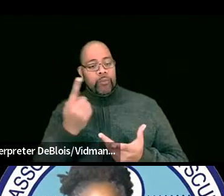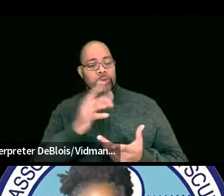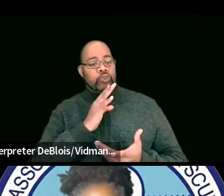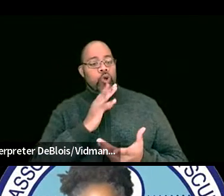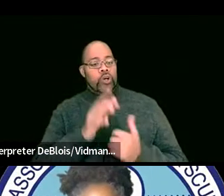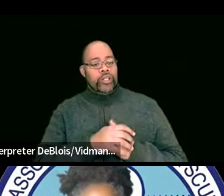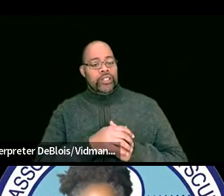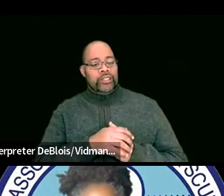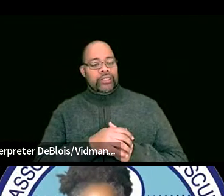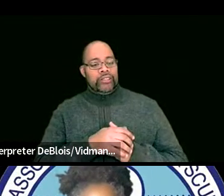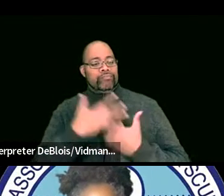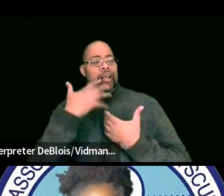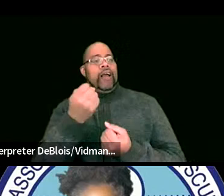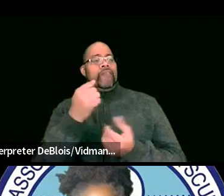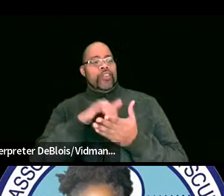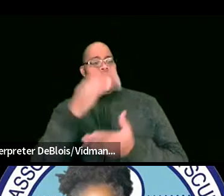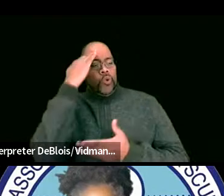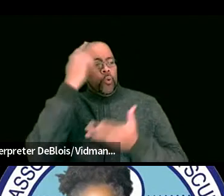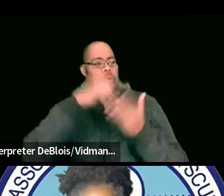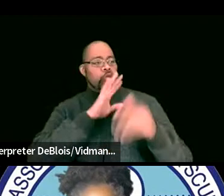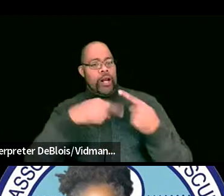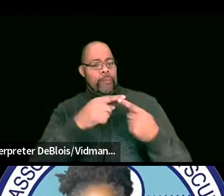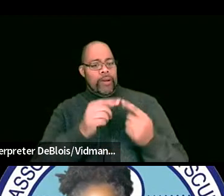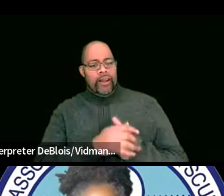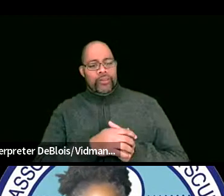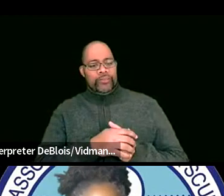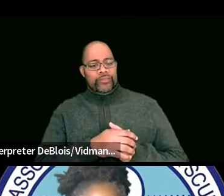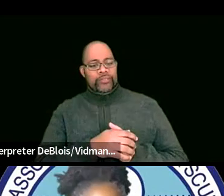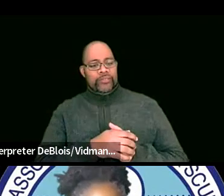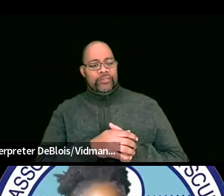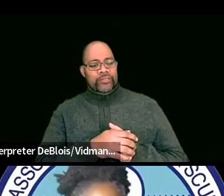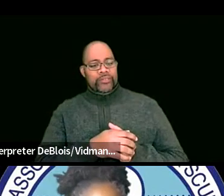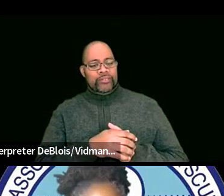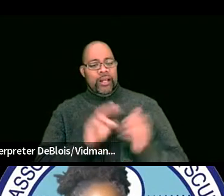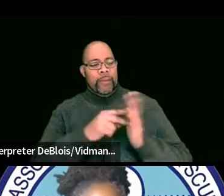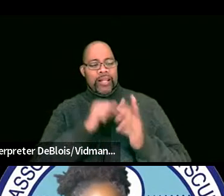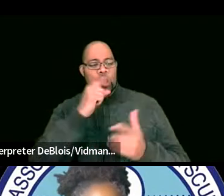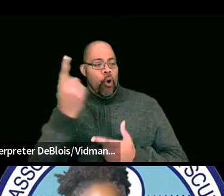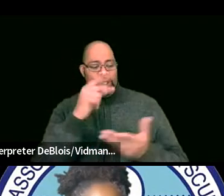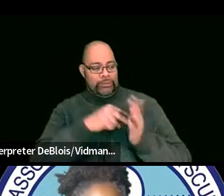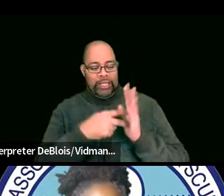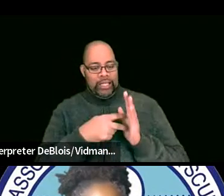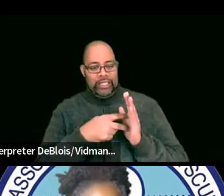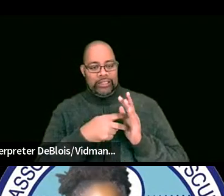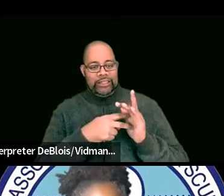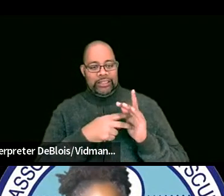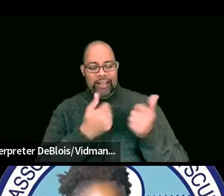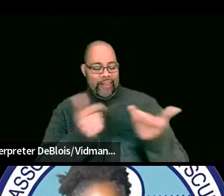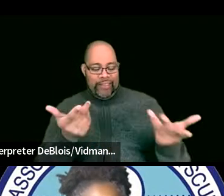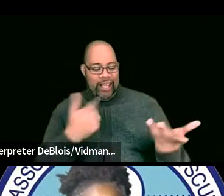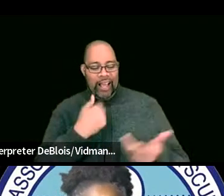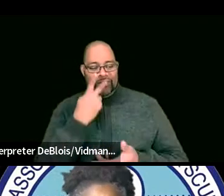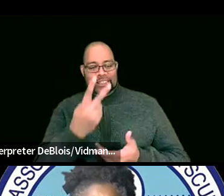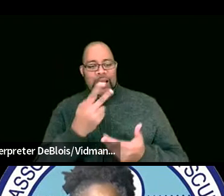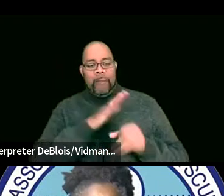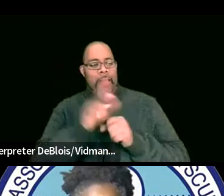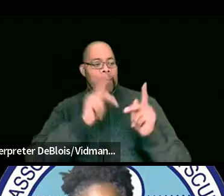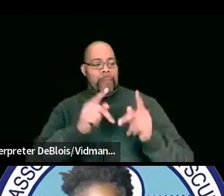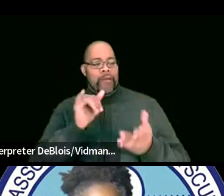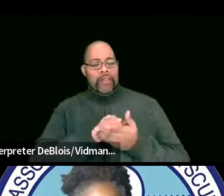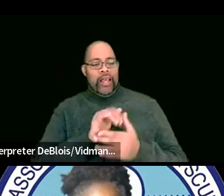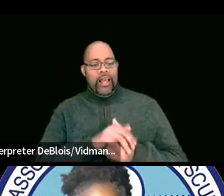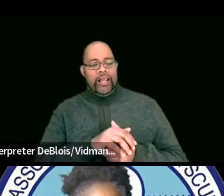talking confidently, like they know what they're talking about. I mean, that doesn't always mean anything. I've seen plenty of people that